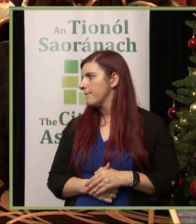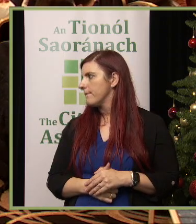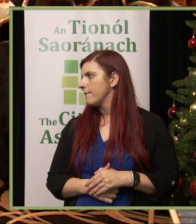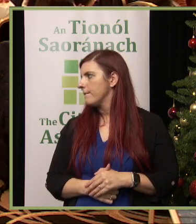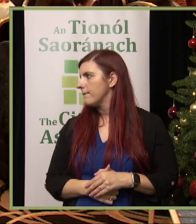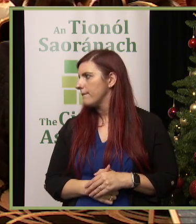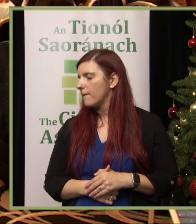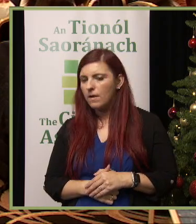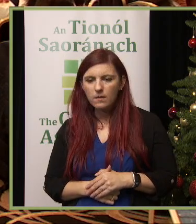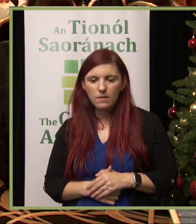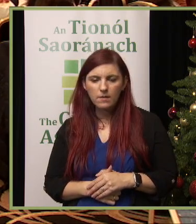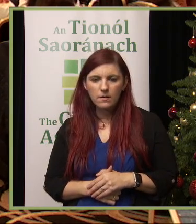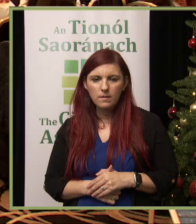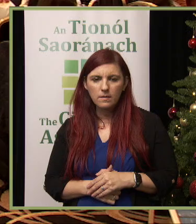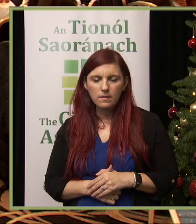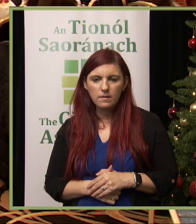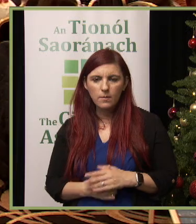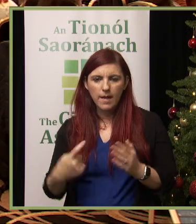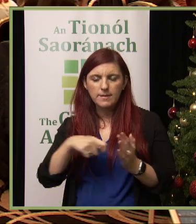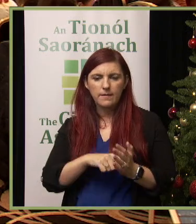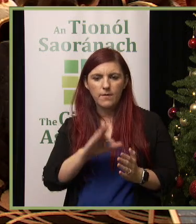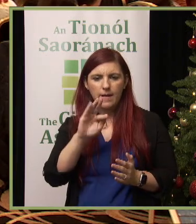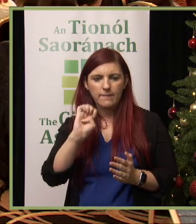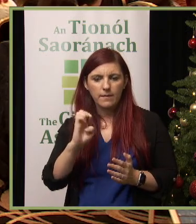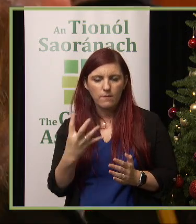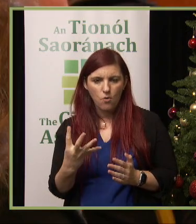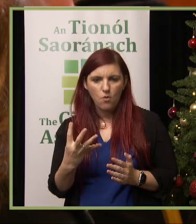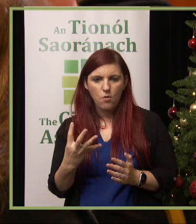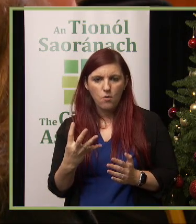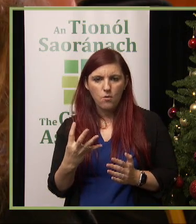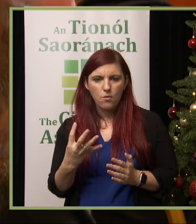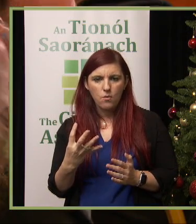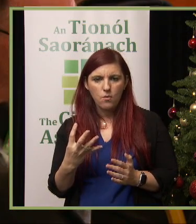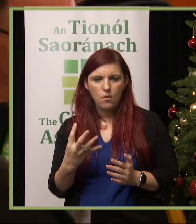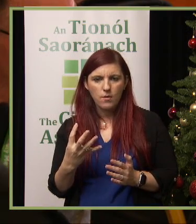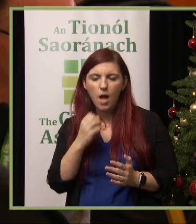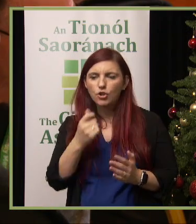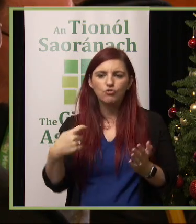Hi, we just had for FE4 to, instead of contribute, say enhance.